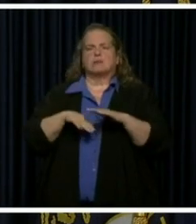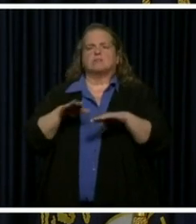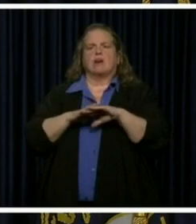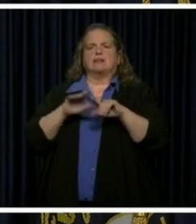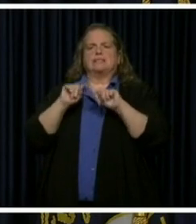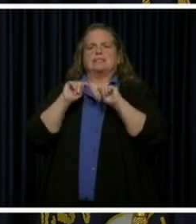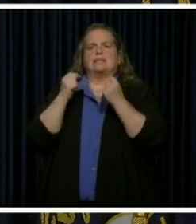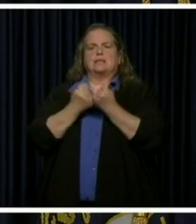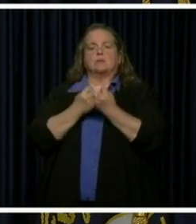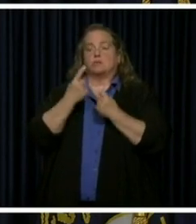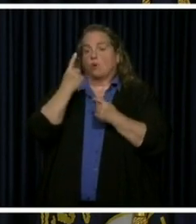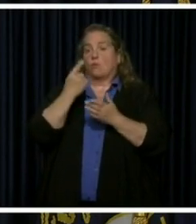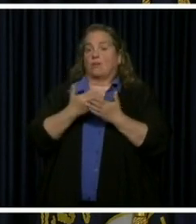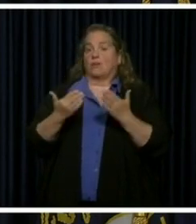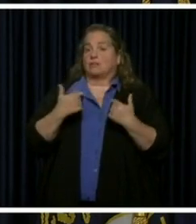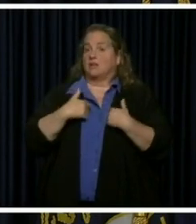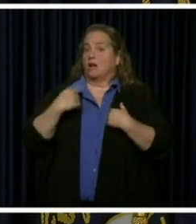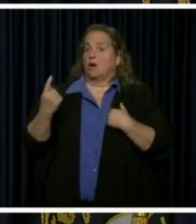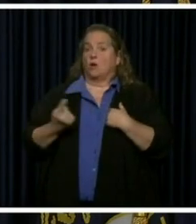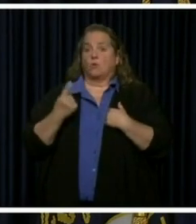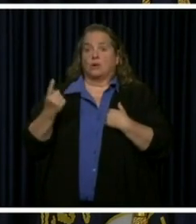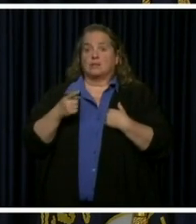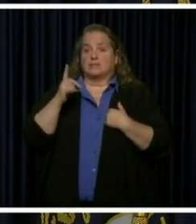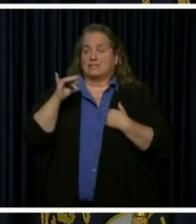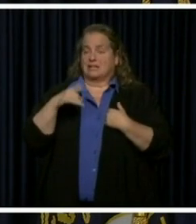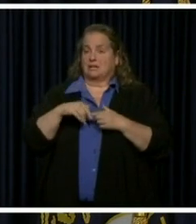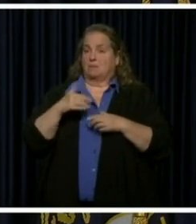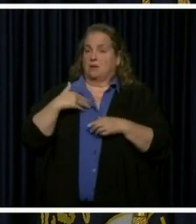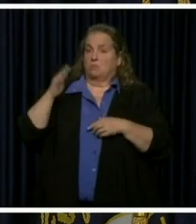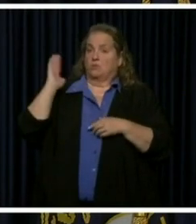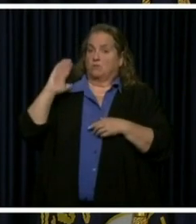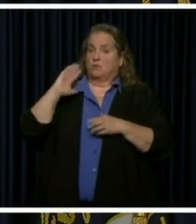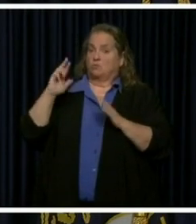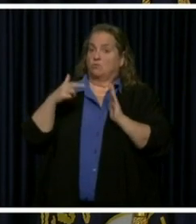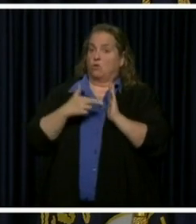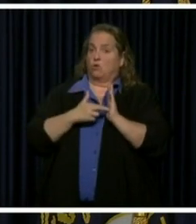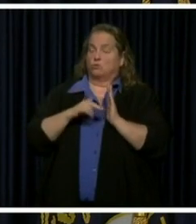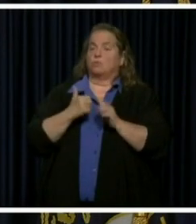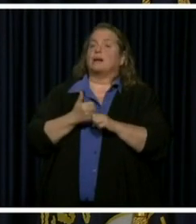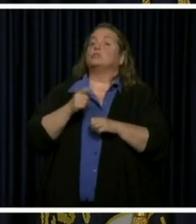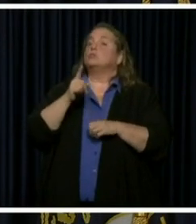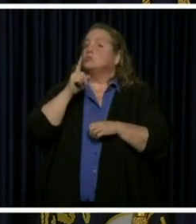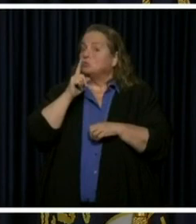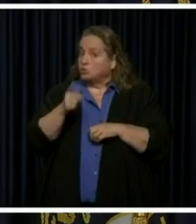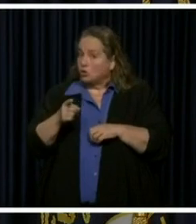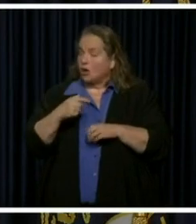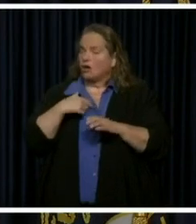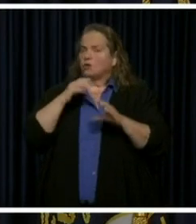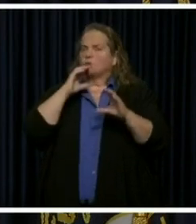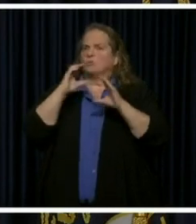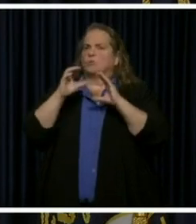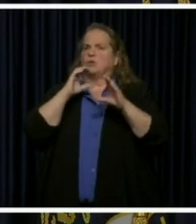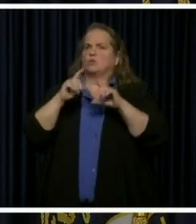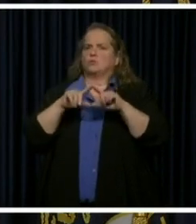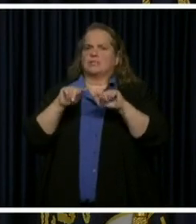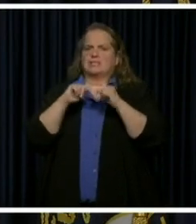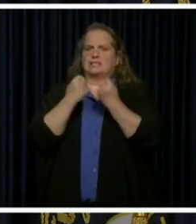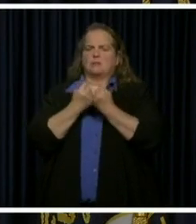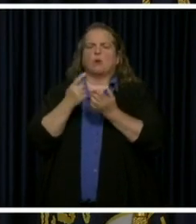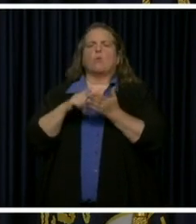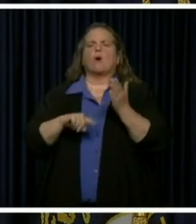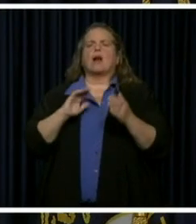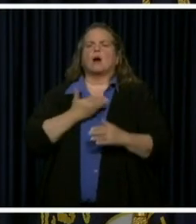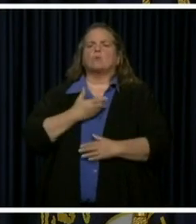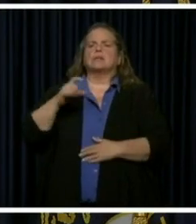teams. And so one of the things I always did in my previous roles was to make sure that I communicated to the team of what